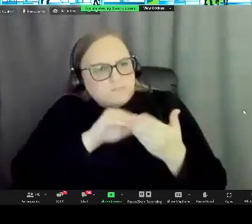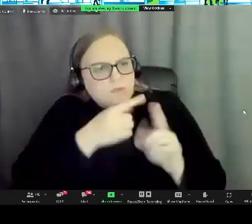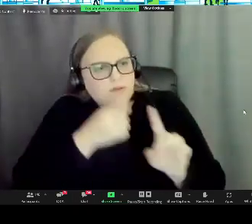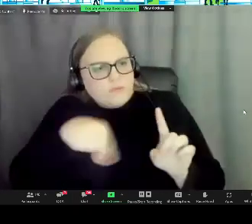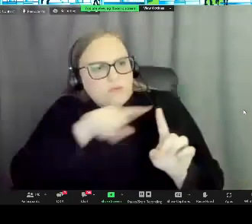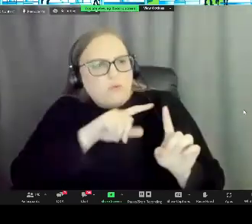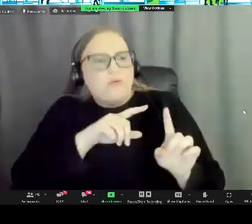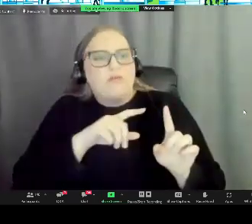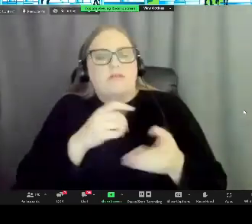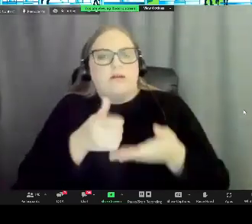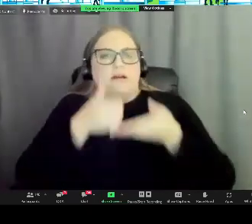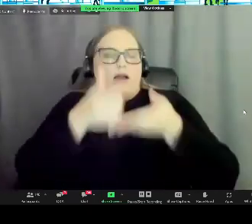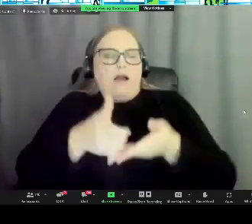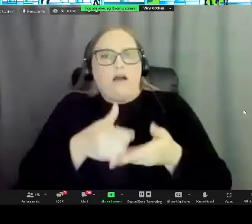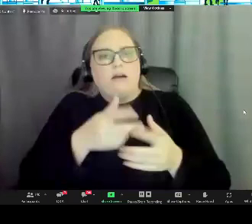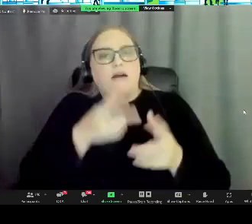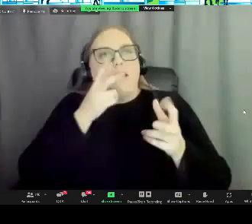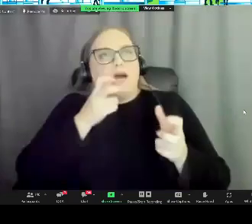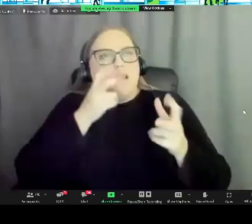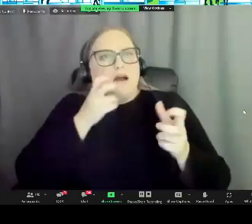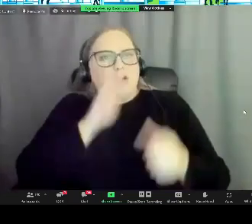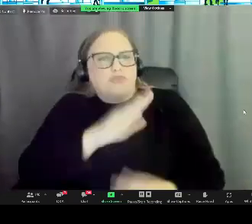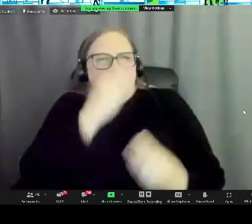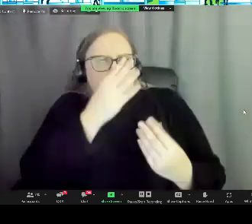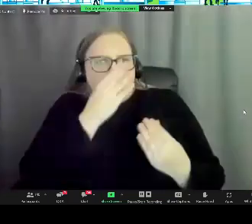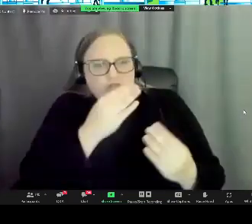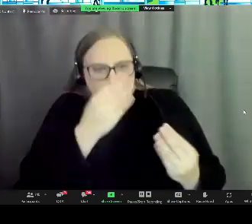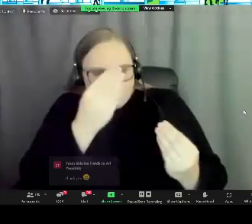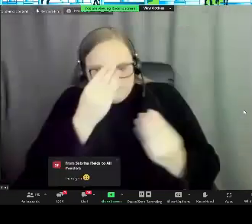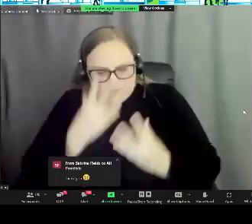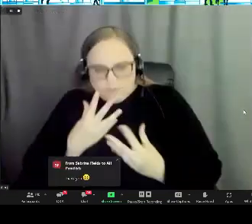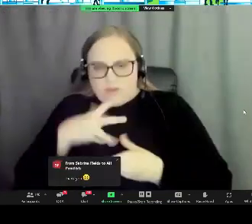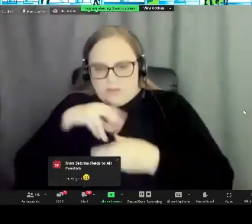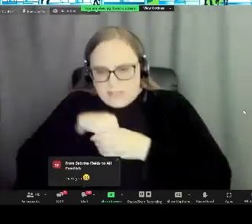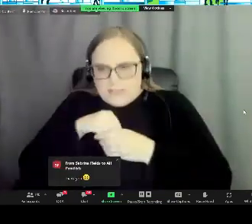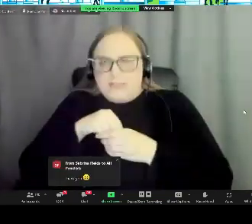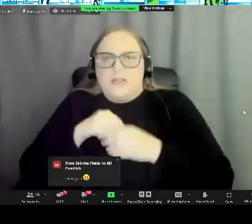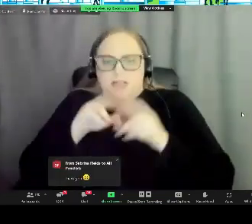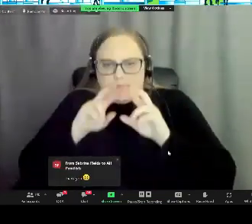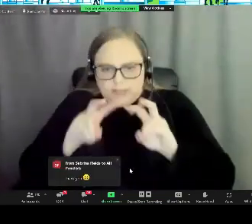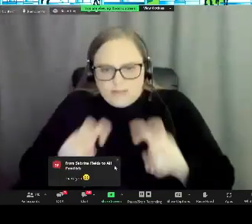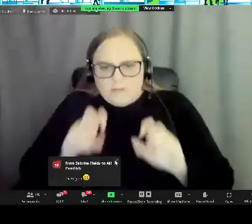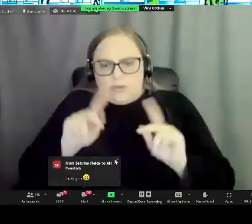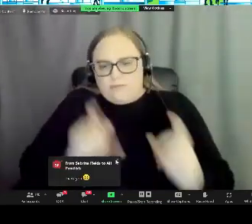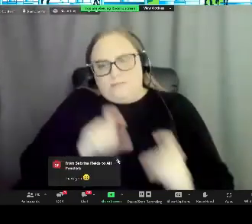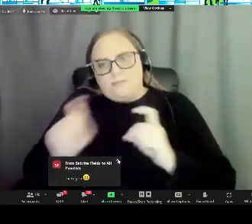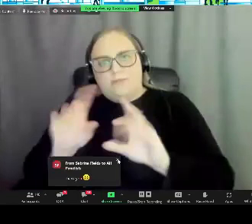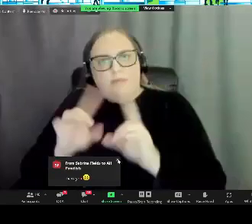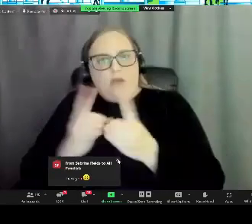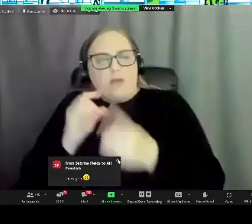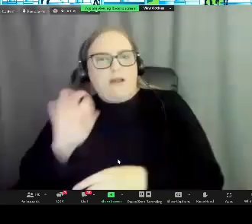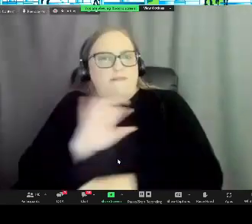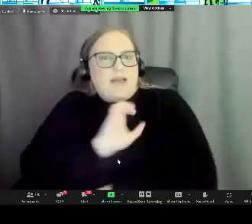to help channel what you know to the Department of Energy, so that when they do get around to building